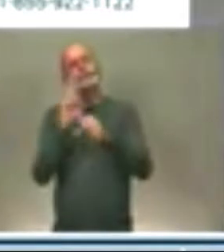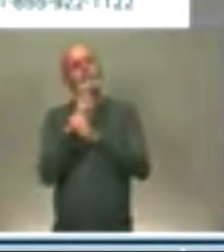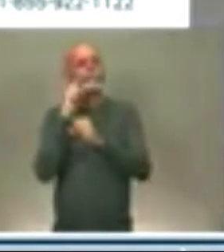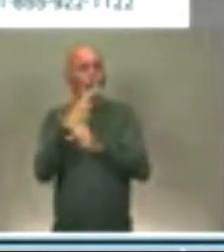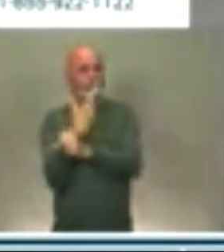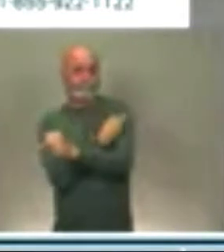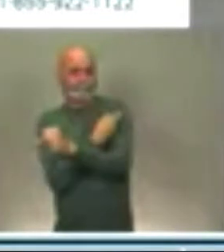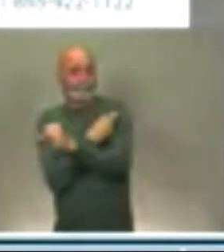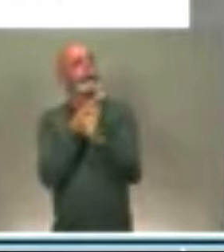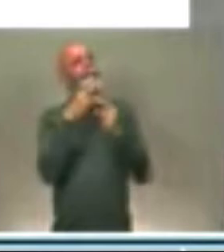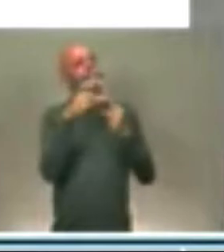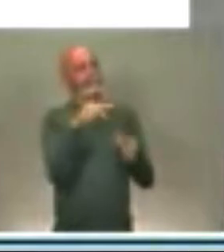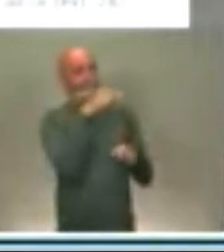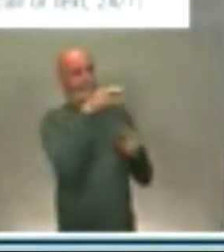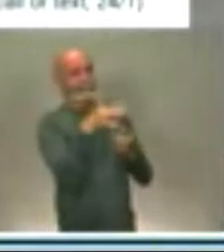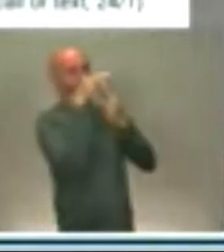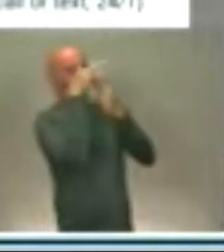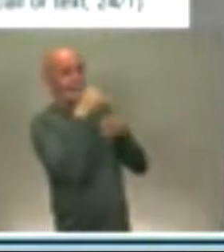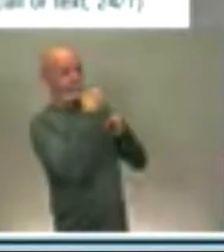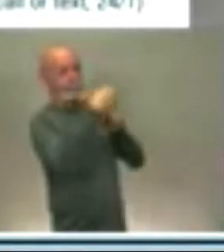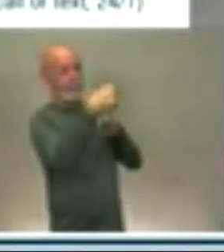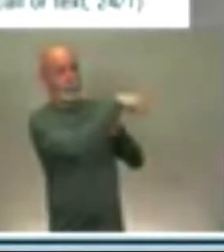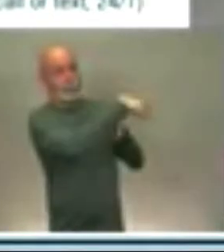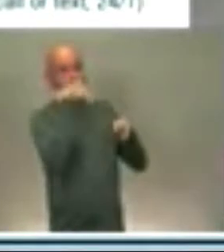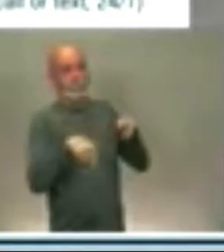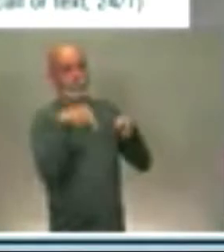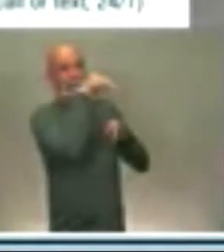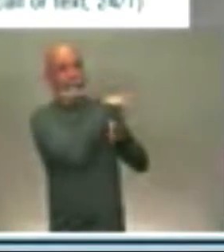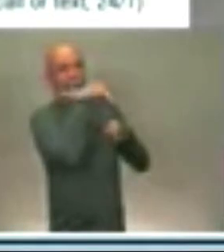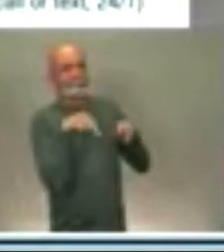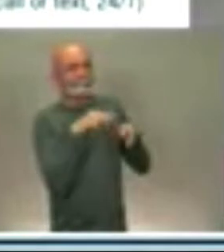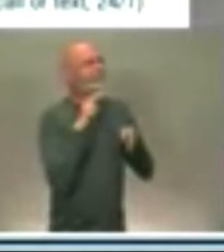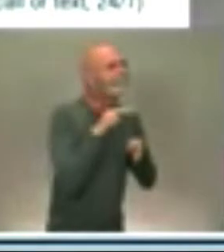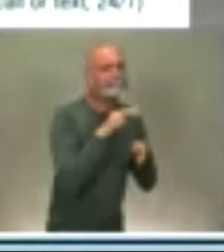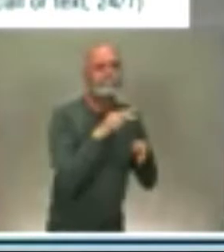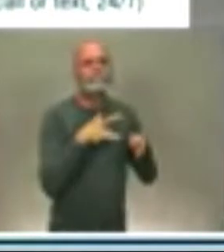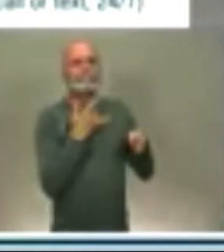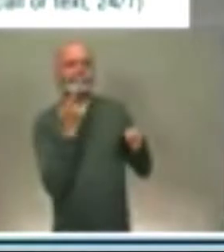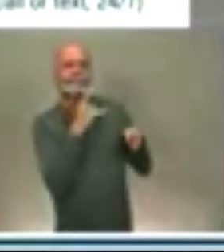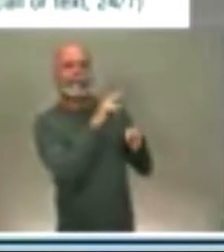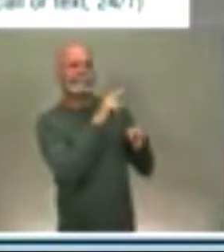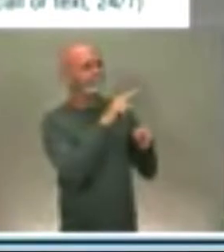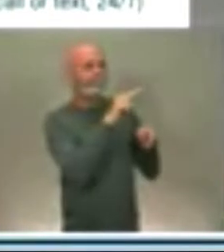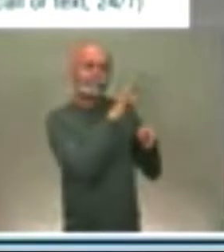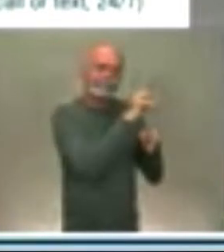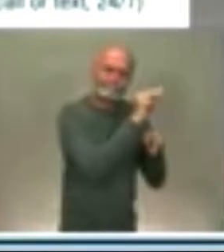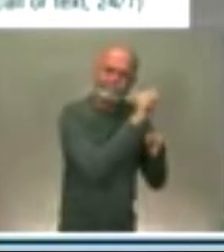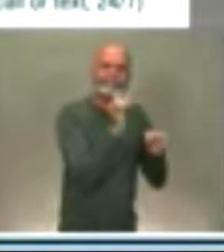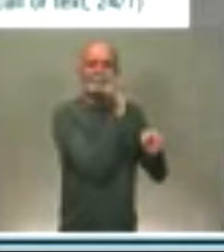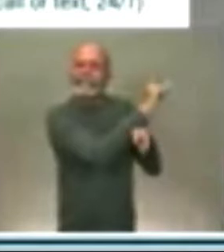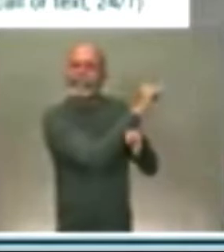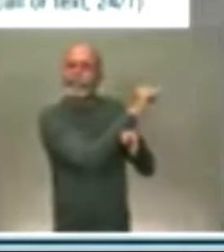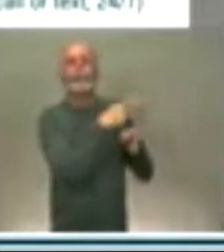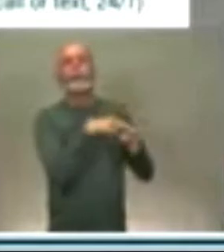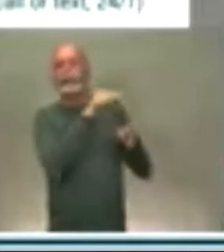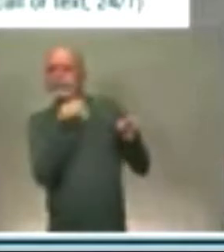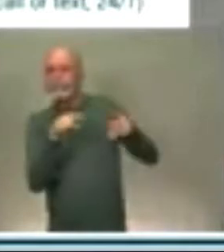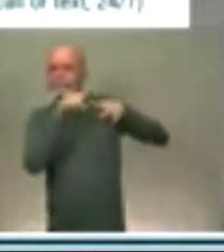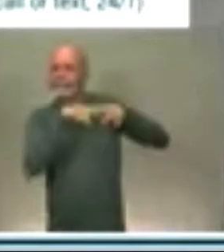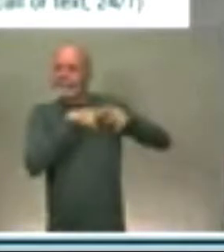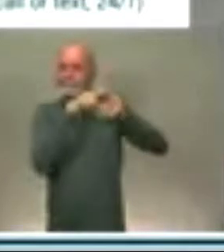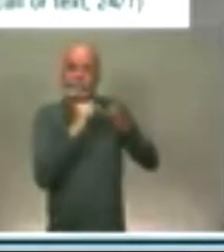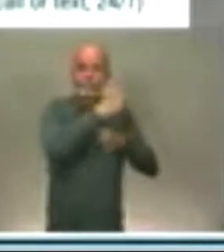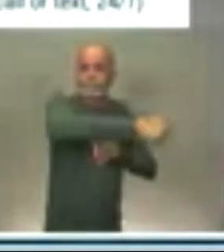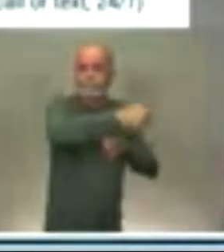maybe, if necessary, targeted local restrictions. But we also need to keep practicing the good habits that